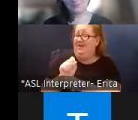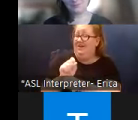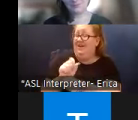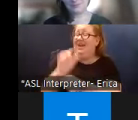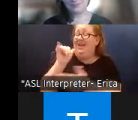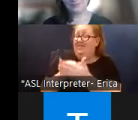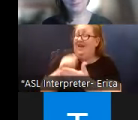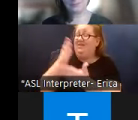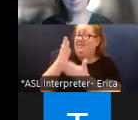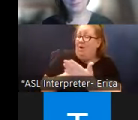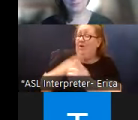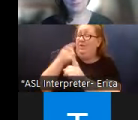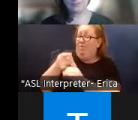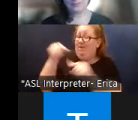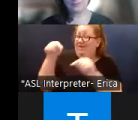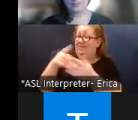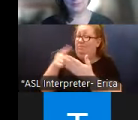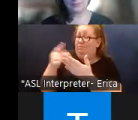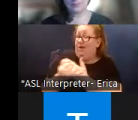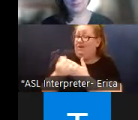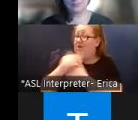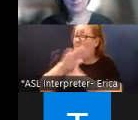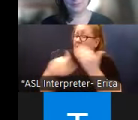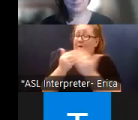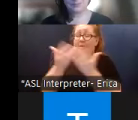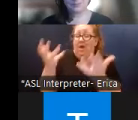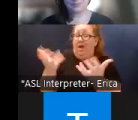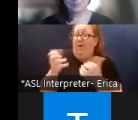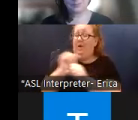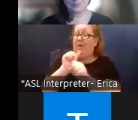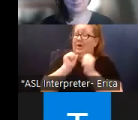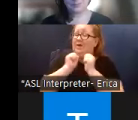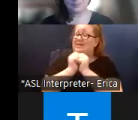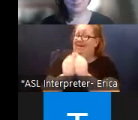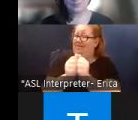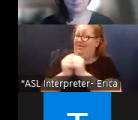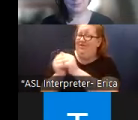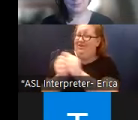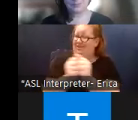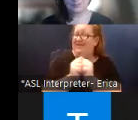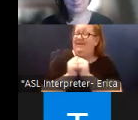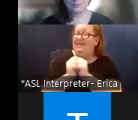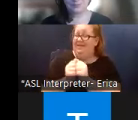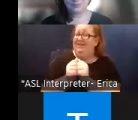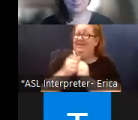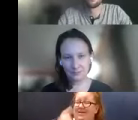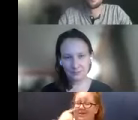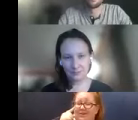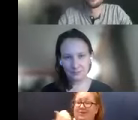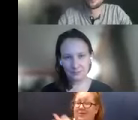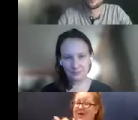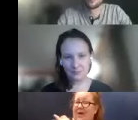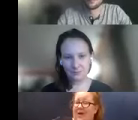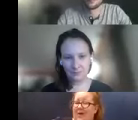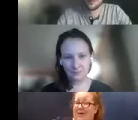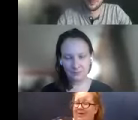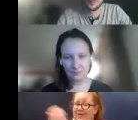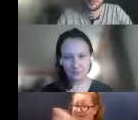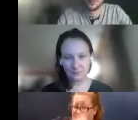the point of this project is that we all wanna work together to, you know, help get the word out